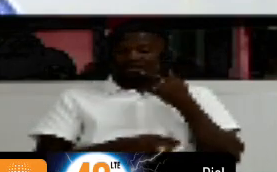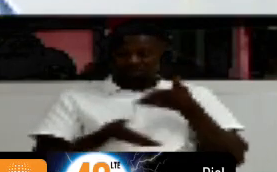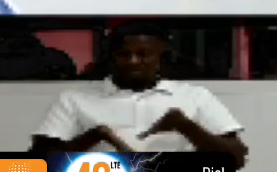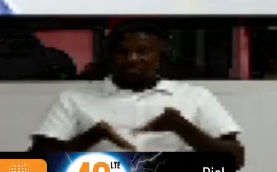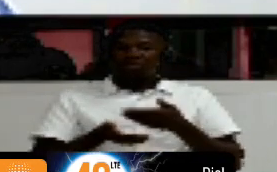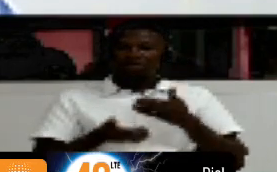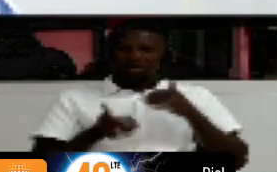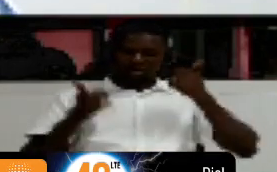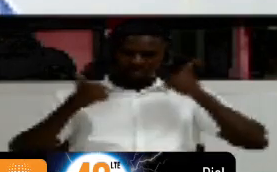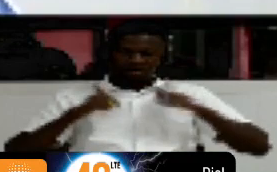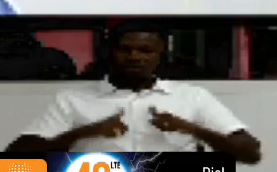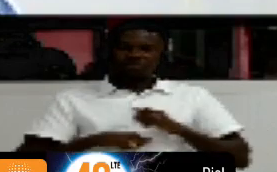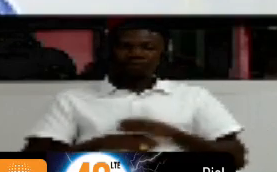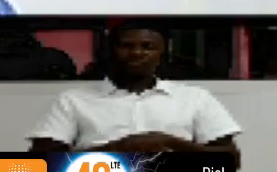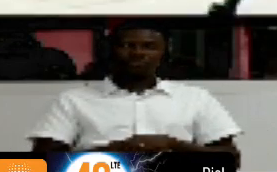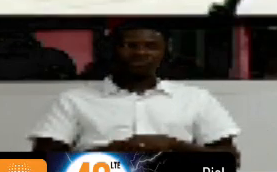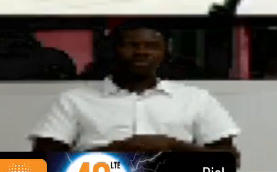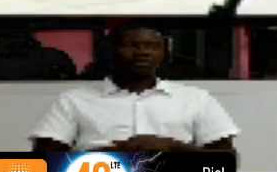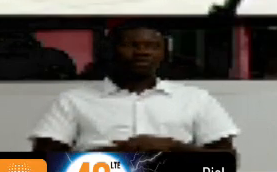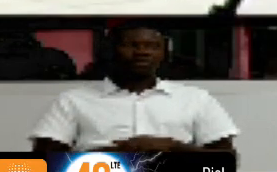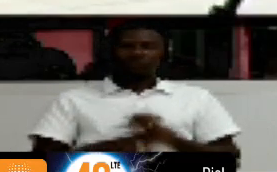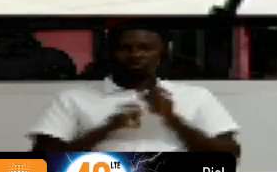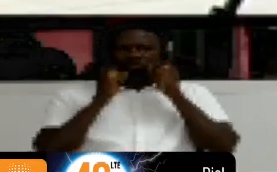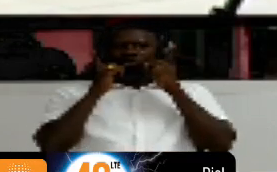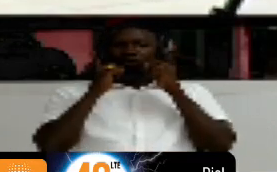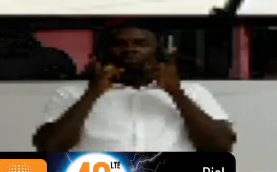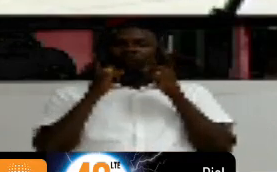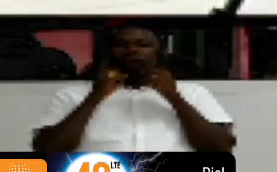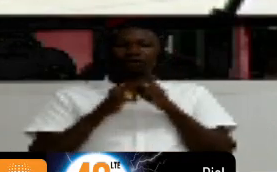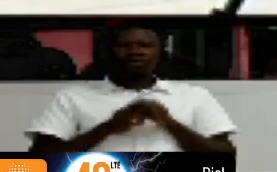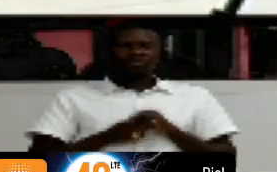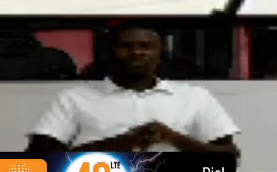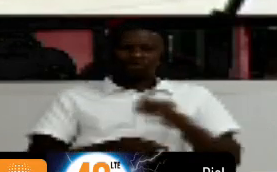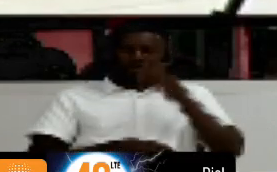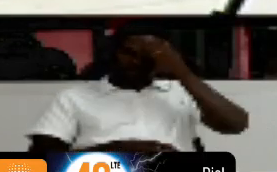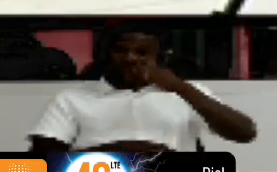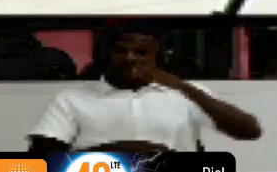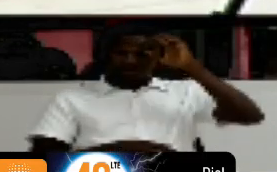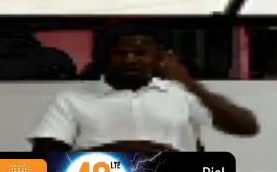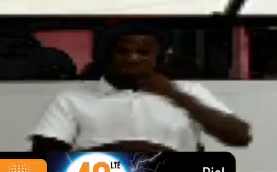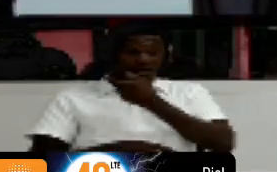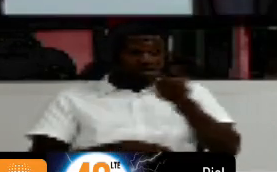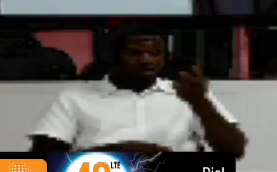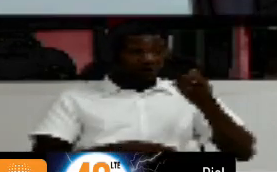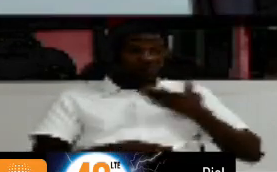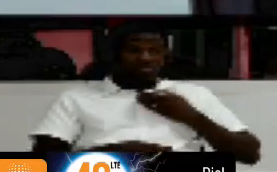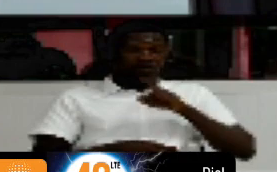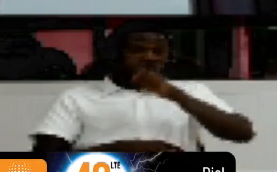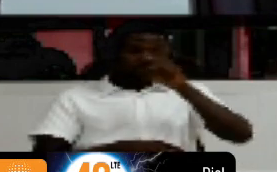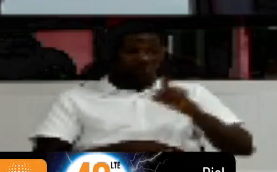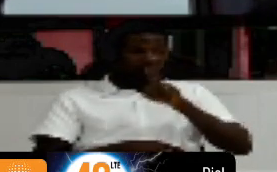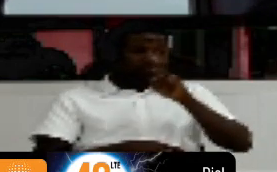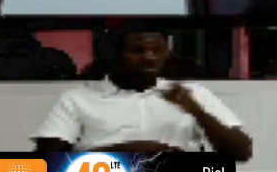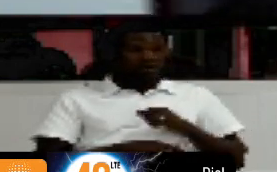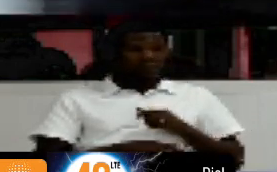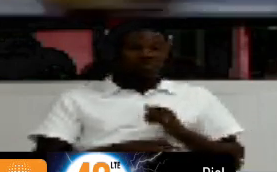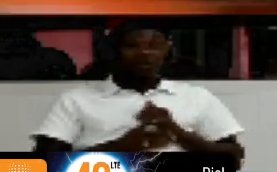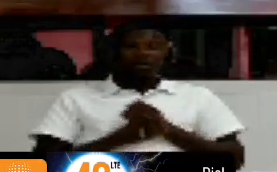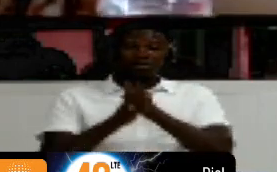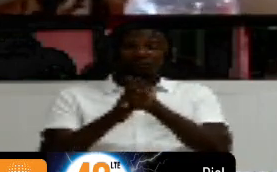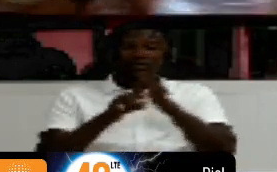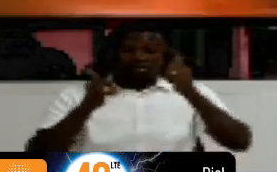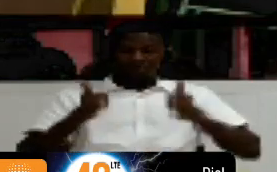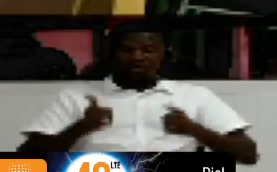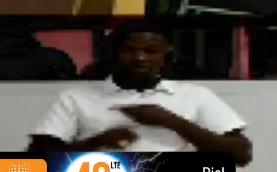arrived. Extraordinary. Commissioners, do you have any questions? Yeah, Deputy Chair, you have the floor,